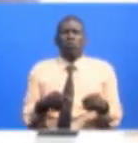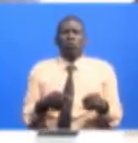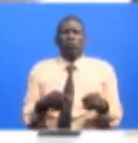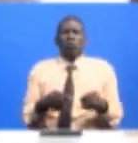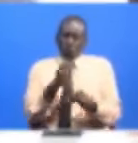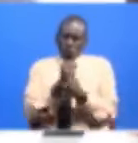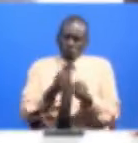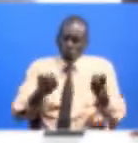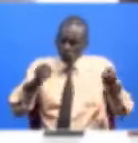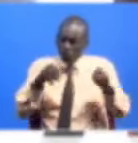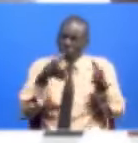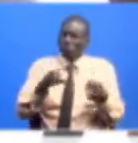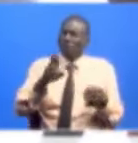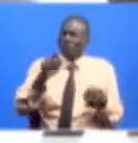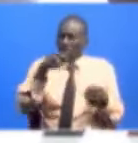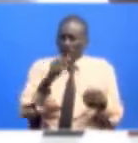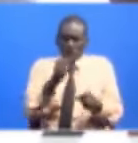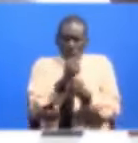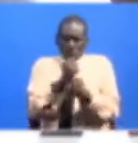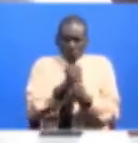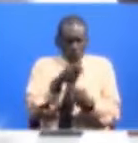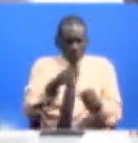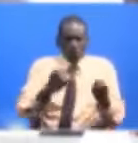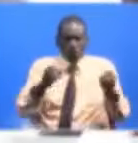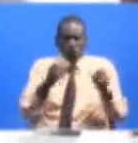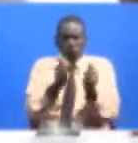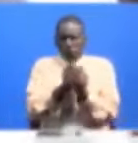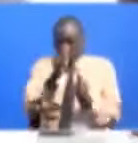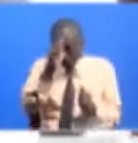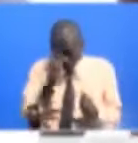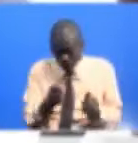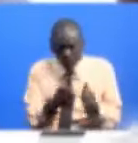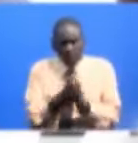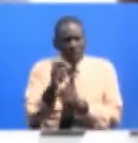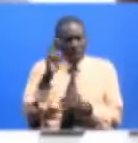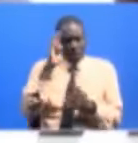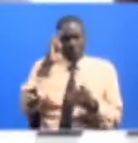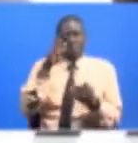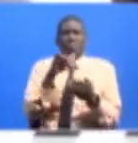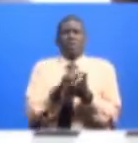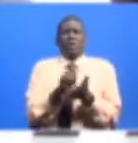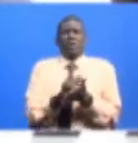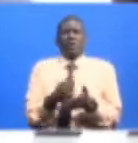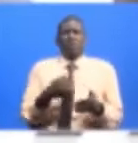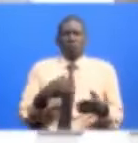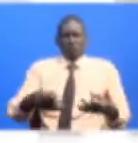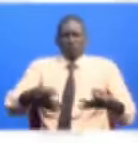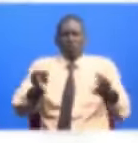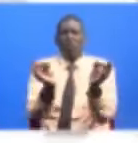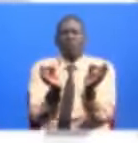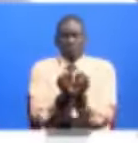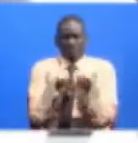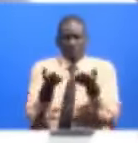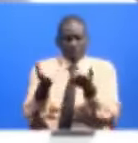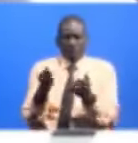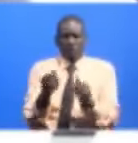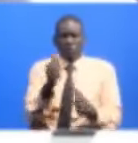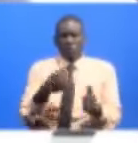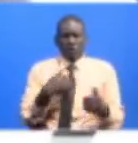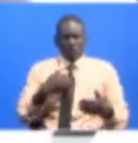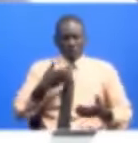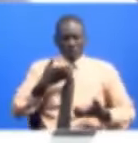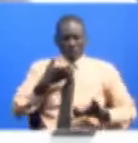with decorum, with respect, and remembering that there is a family that has